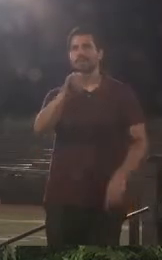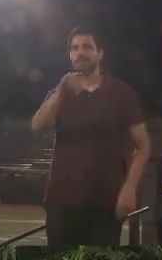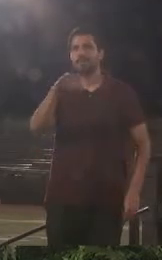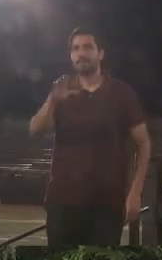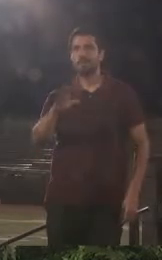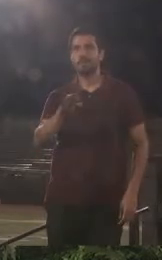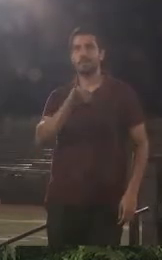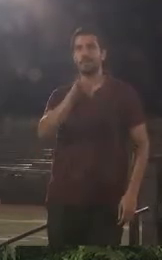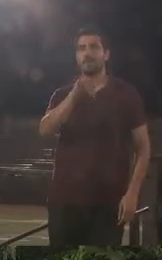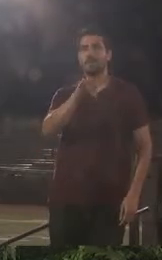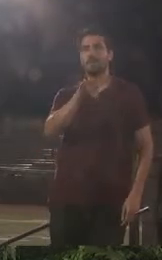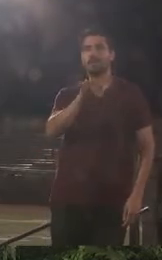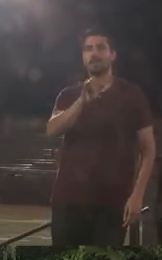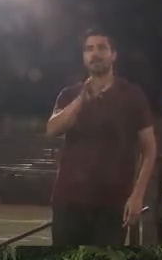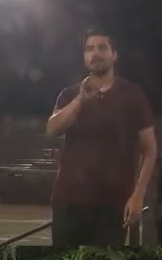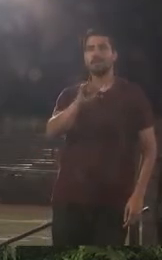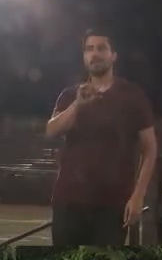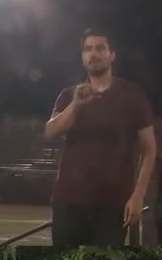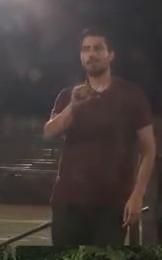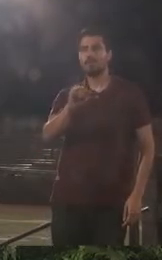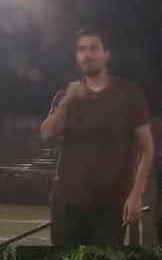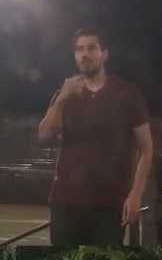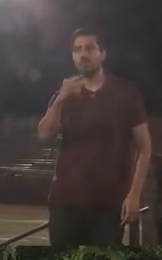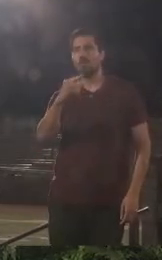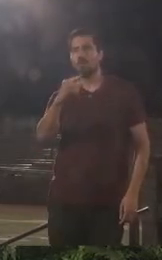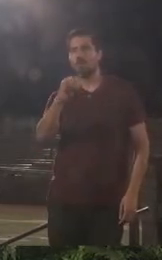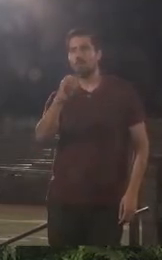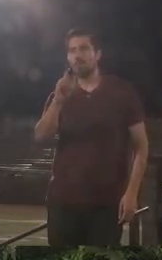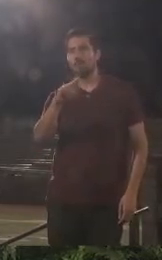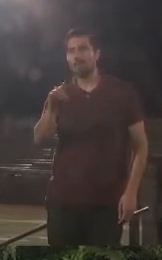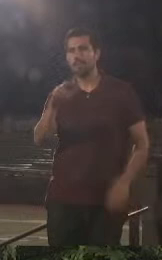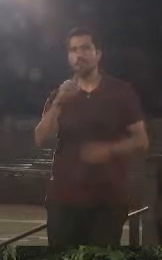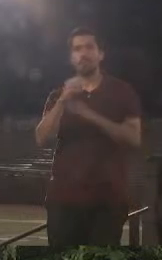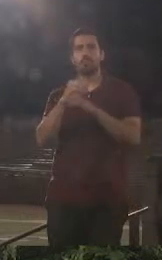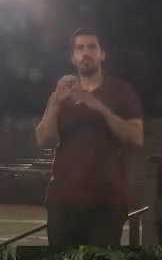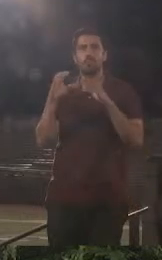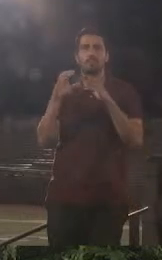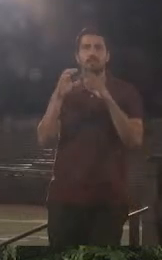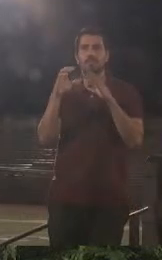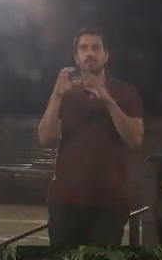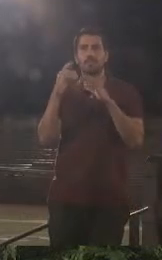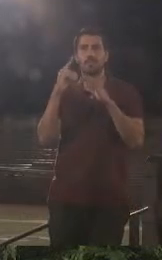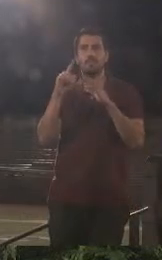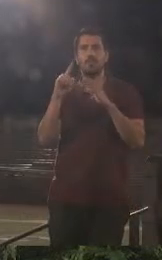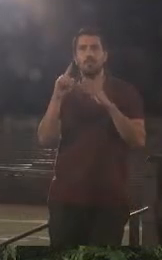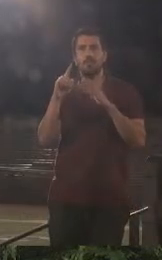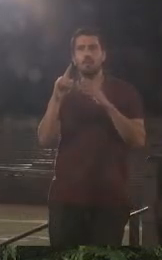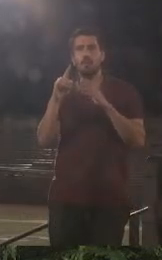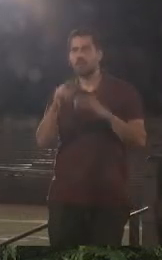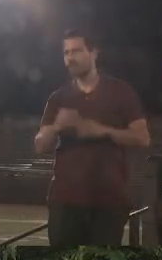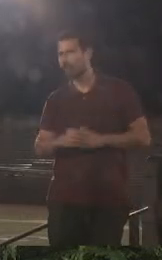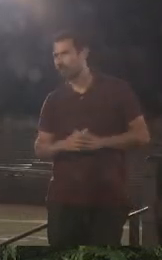Jesus Mariano Robles earned a certification in Autodesk Rivet.